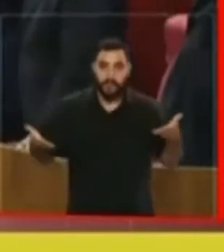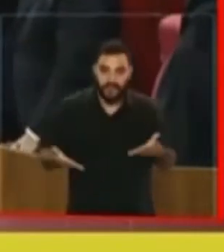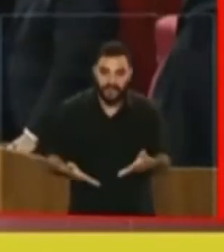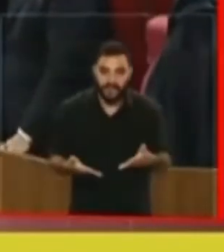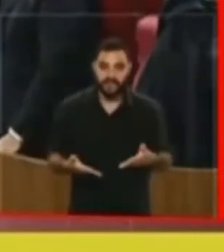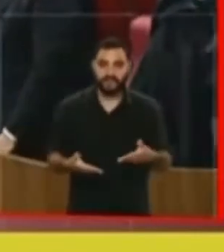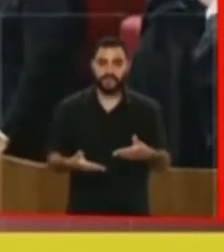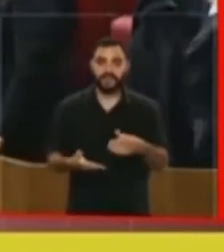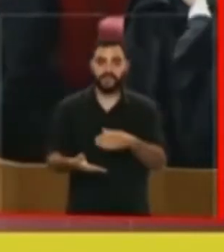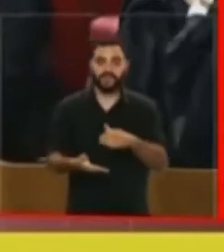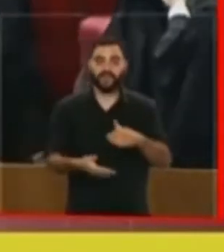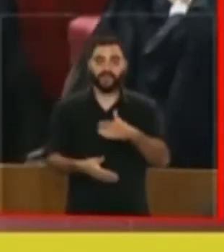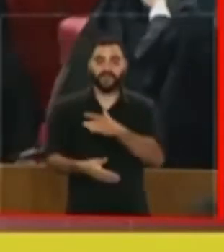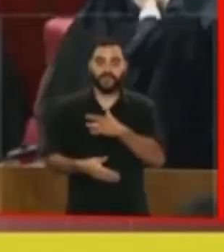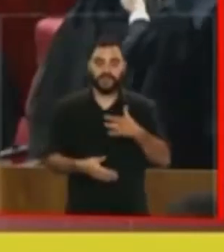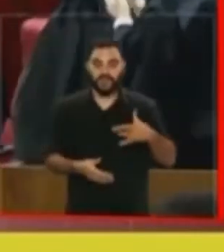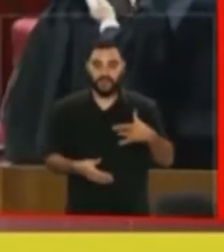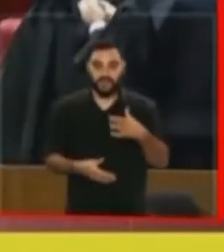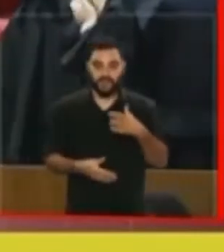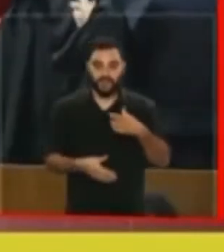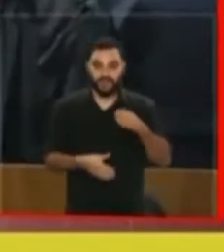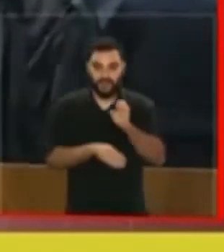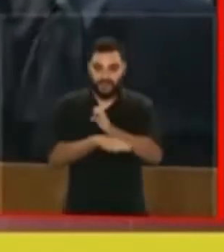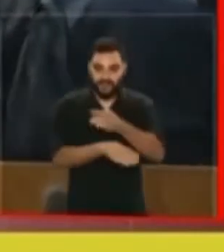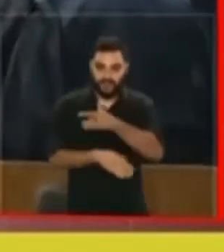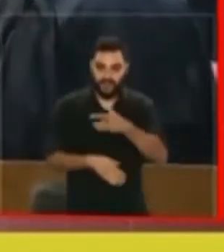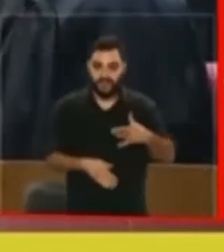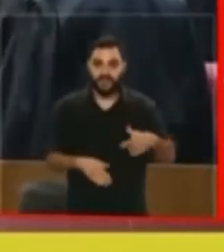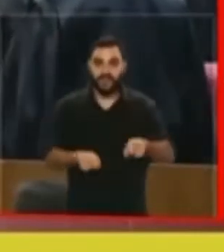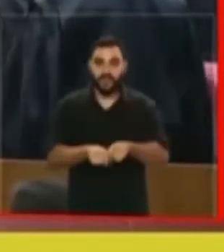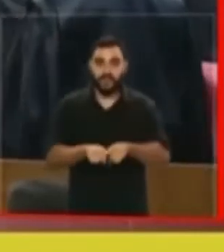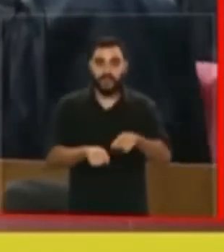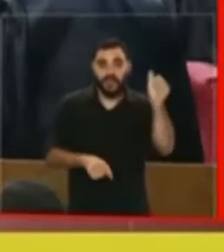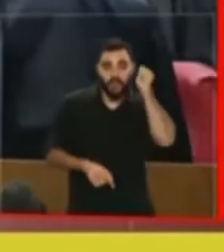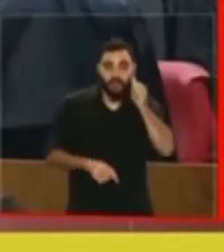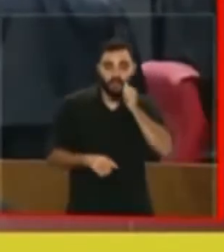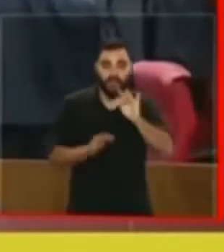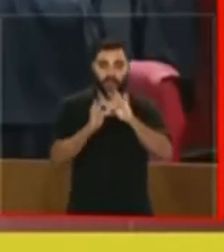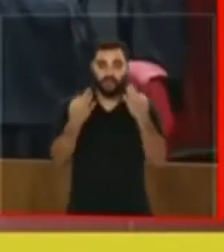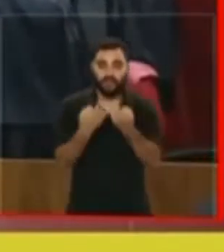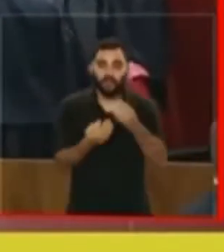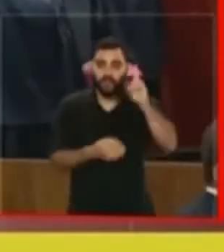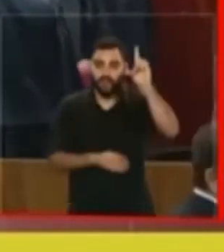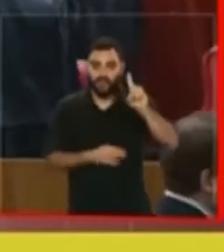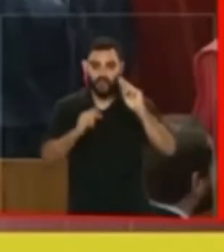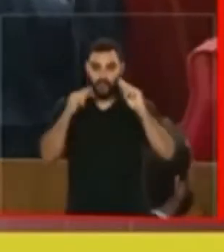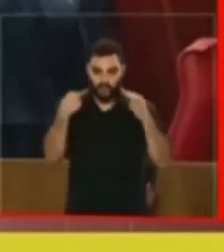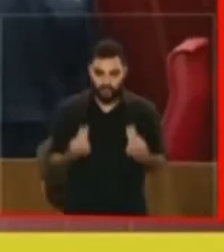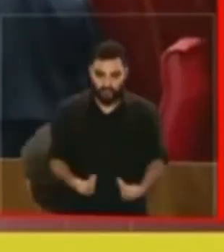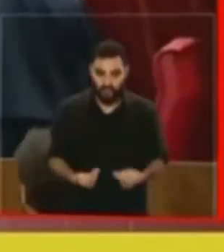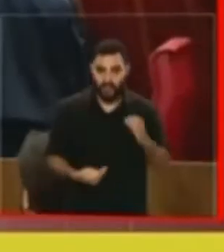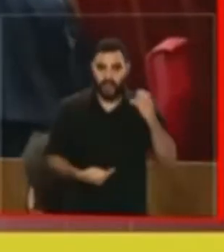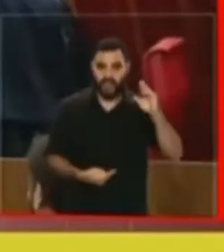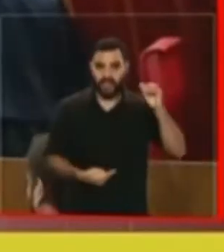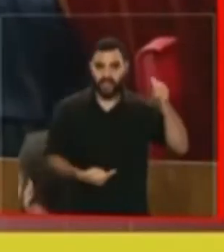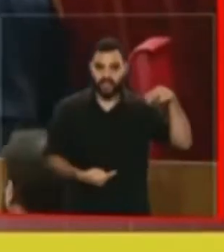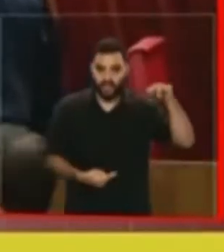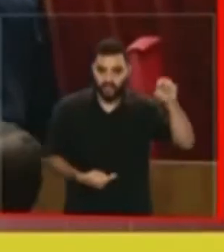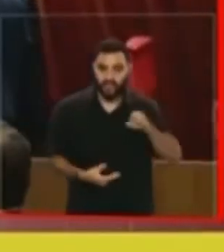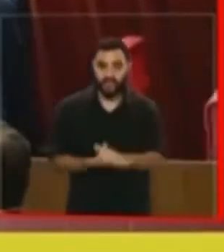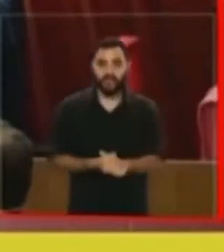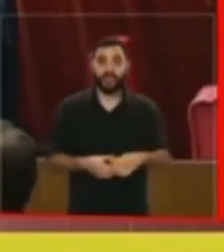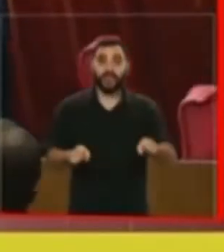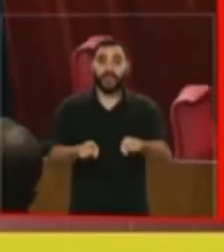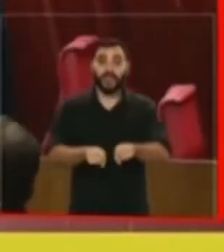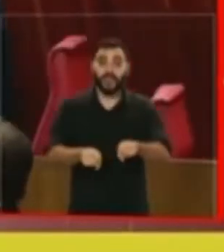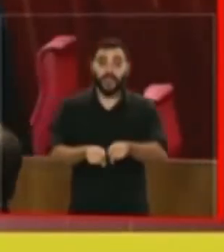2018 presidential race. They didn't go so far as to cancel his candidacy and remove him from office. However, in the ruling, Alexandre